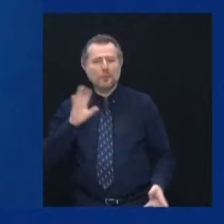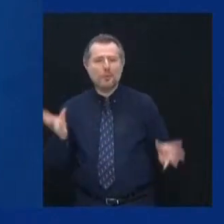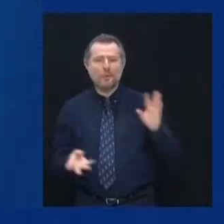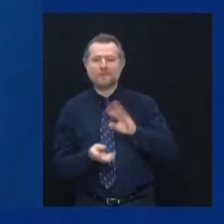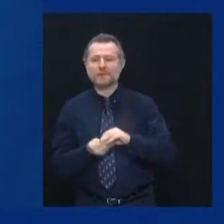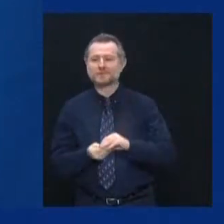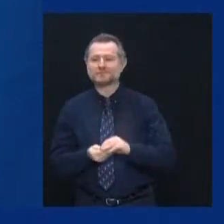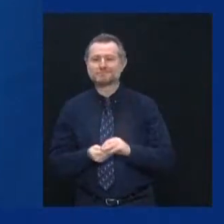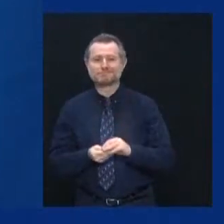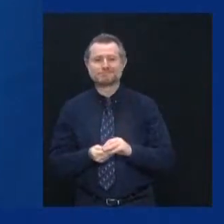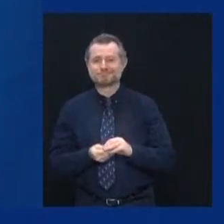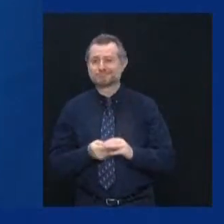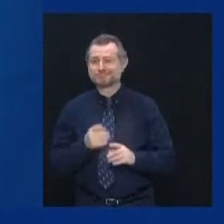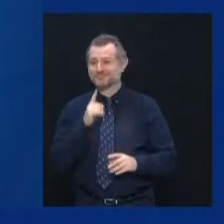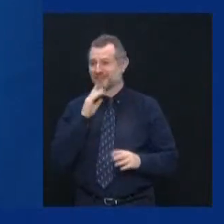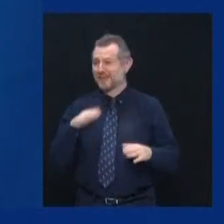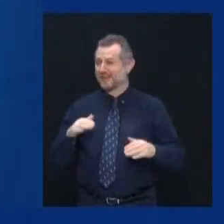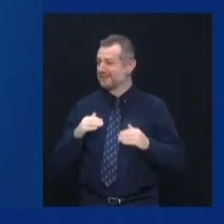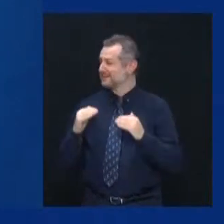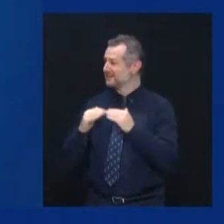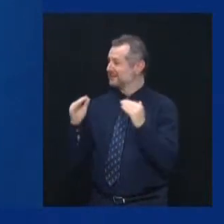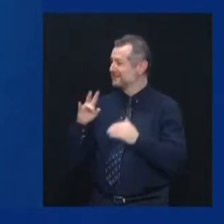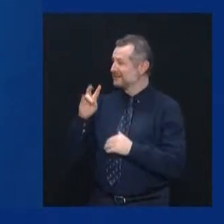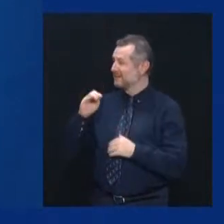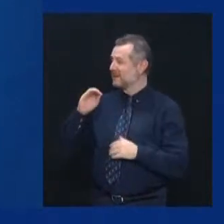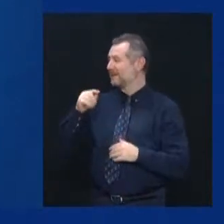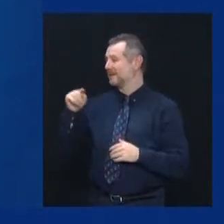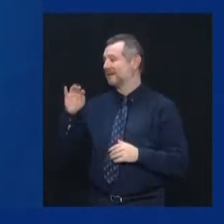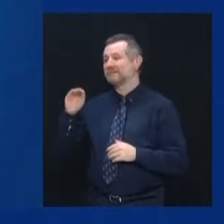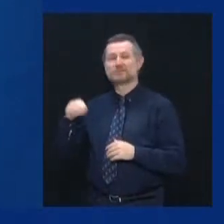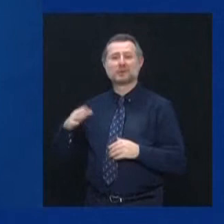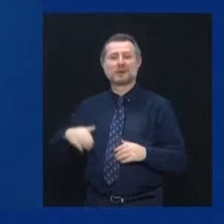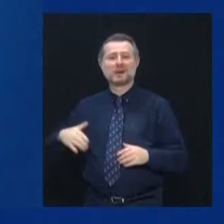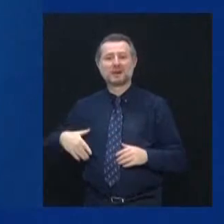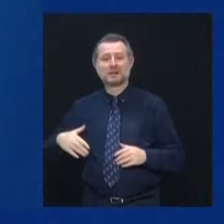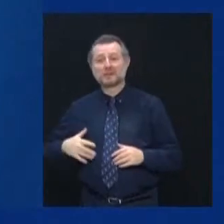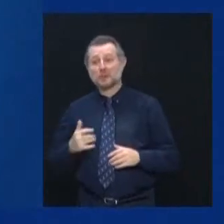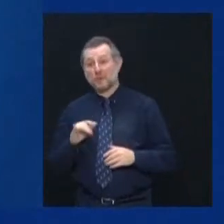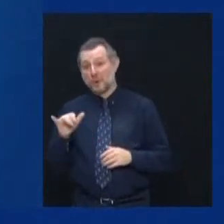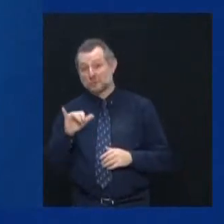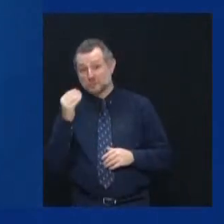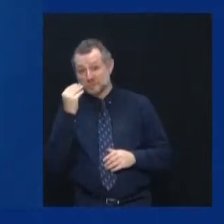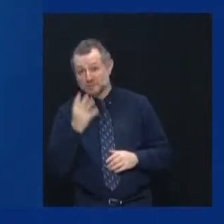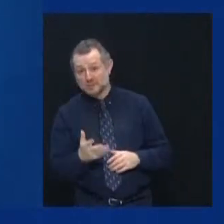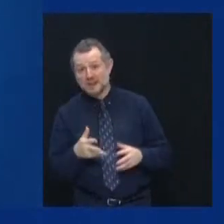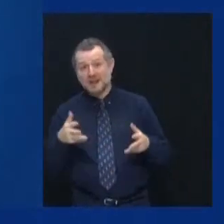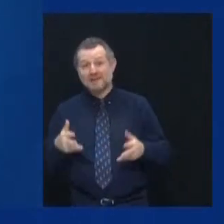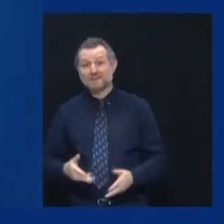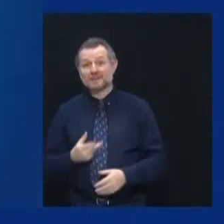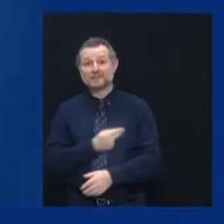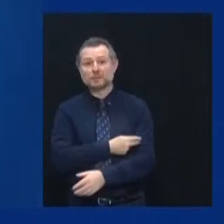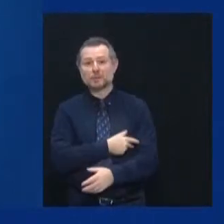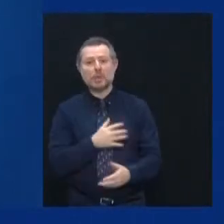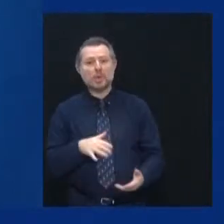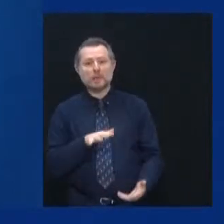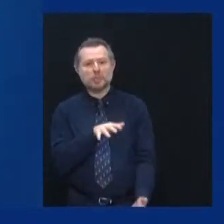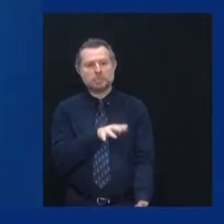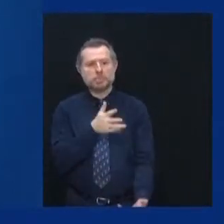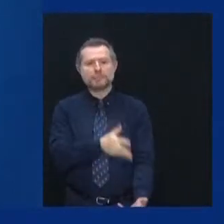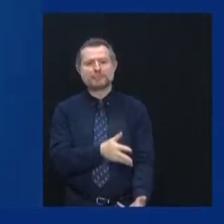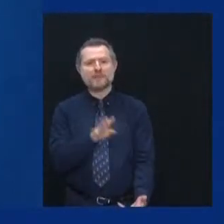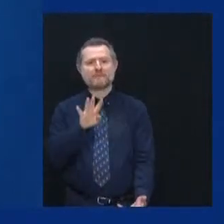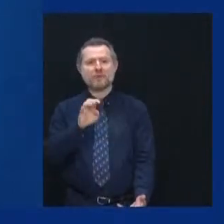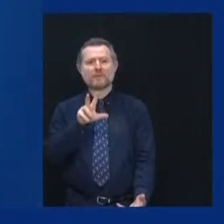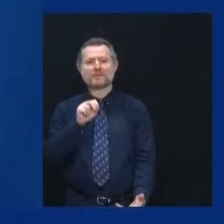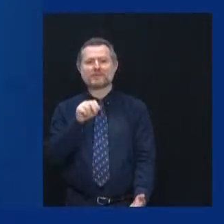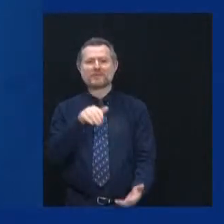not 70%. We have 430,000 unused doses. We need 1 million additional doses